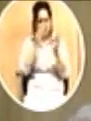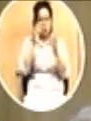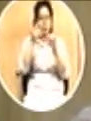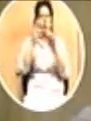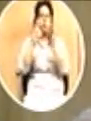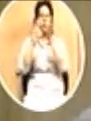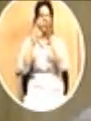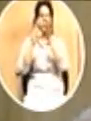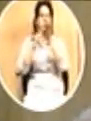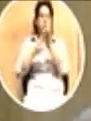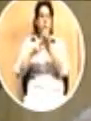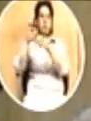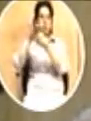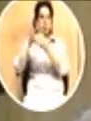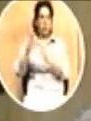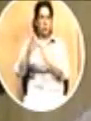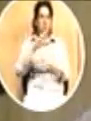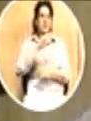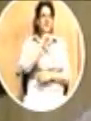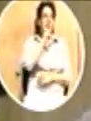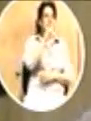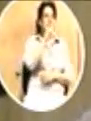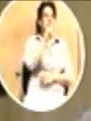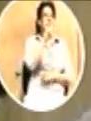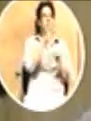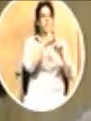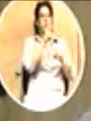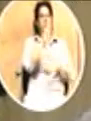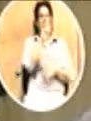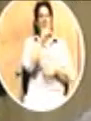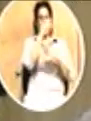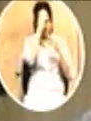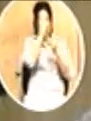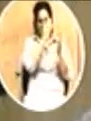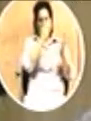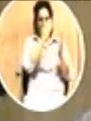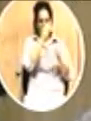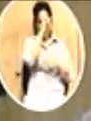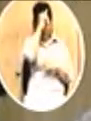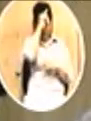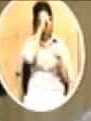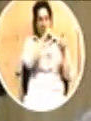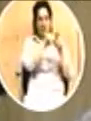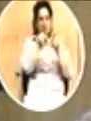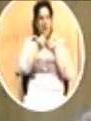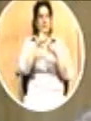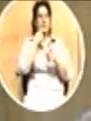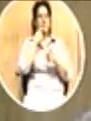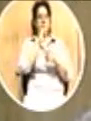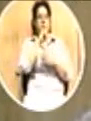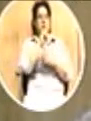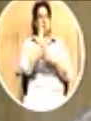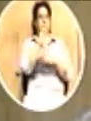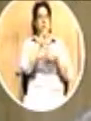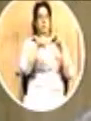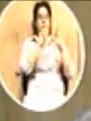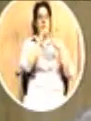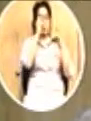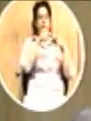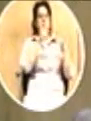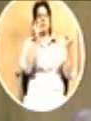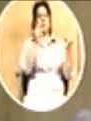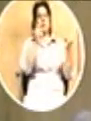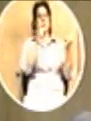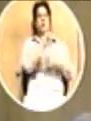voters, not from uninformed idiots, as claimed by those who are opposed to the recall